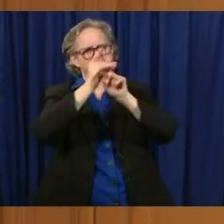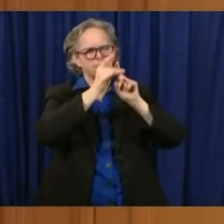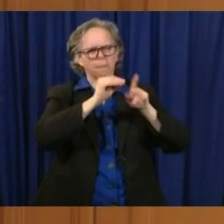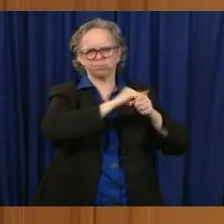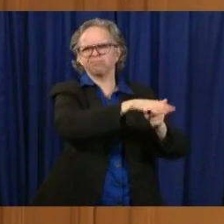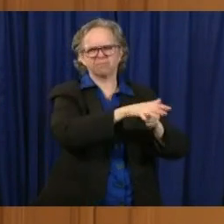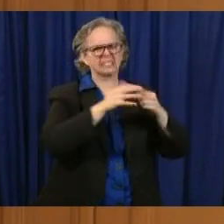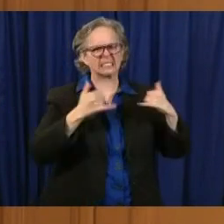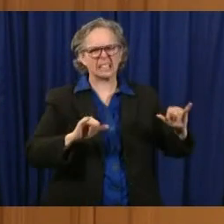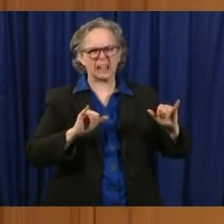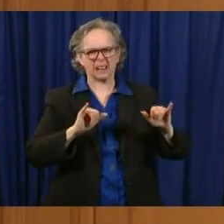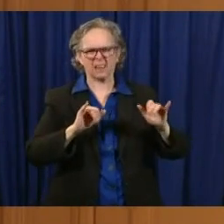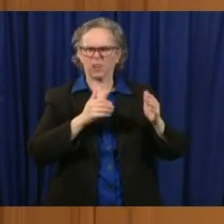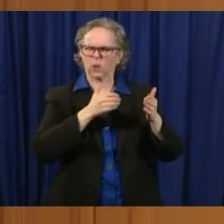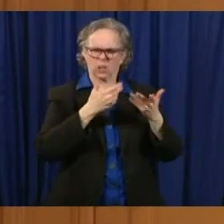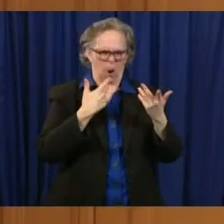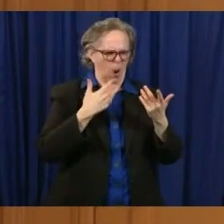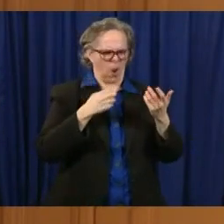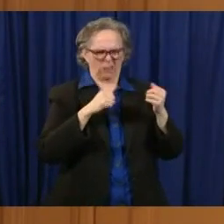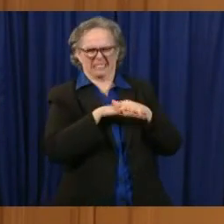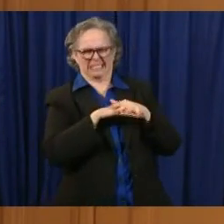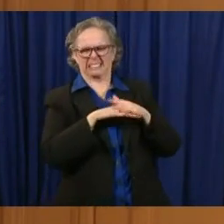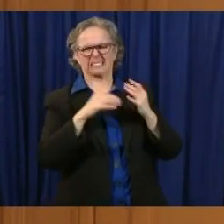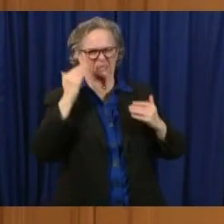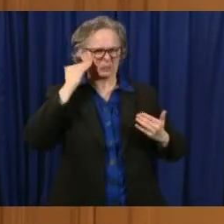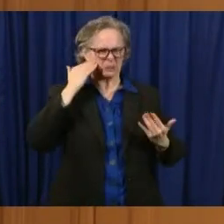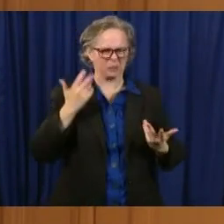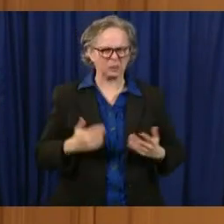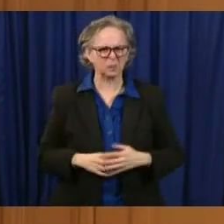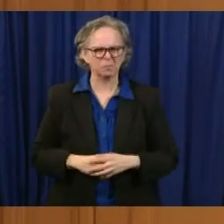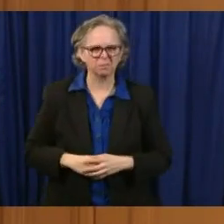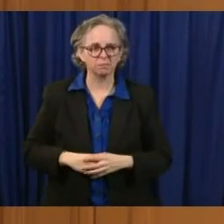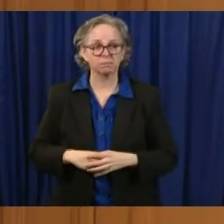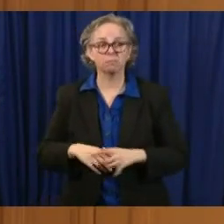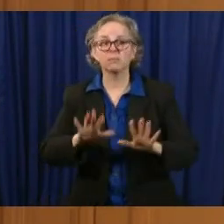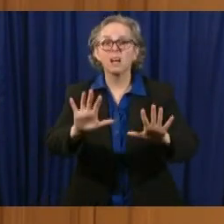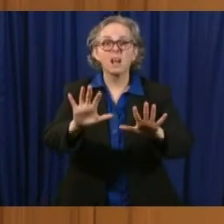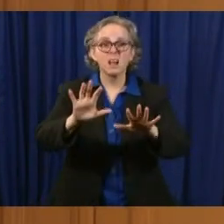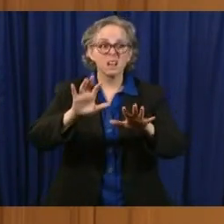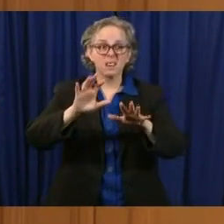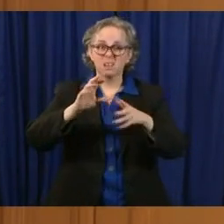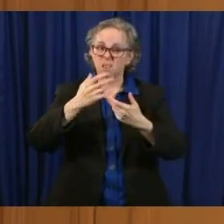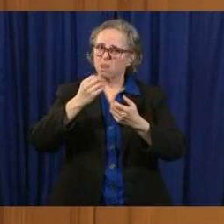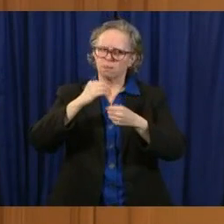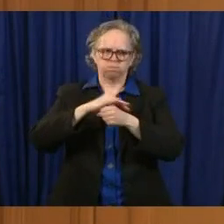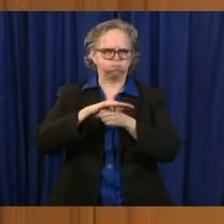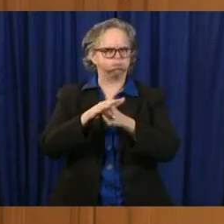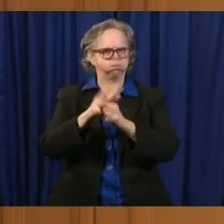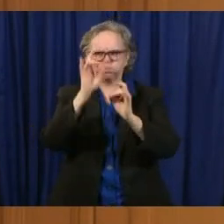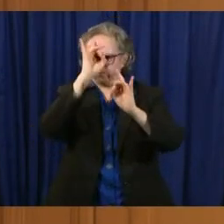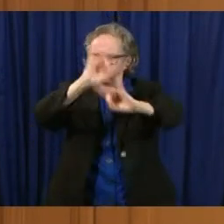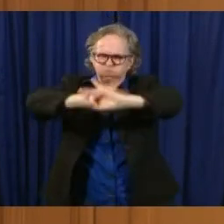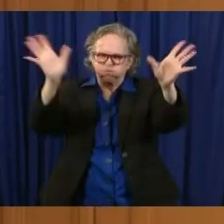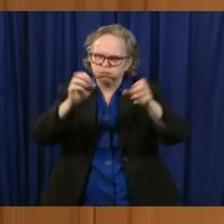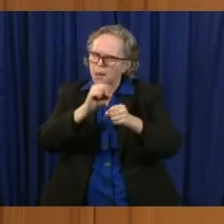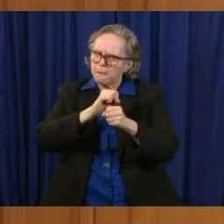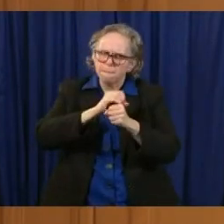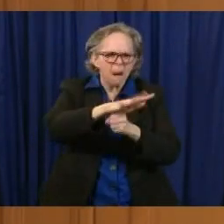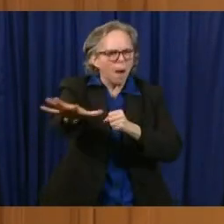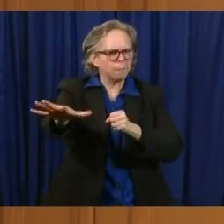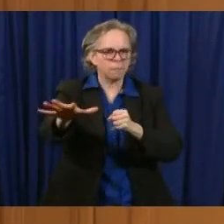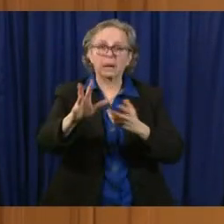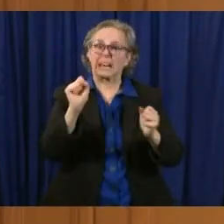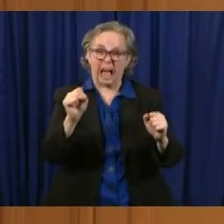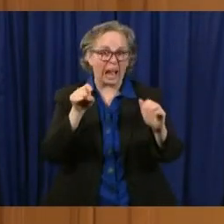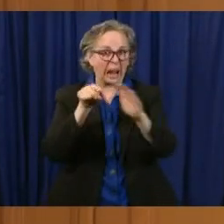close proximity. We know this virus is very contagious, very deadly, spreads quickly when people are in those settings. So that is